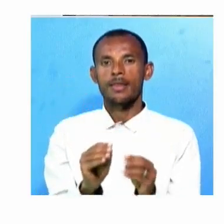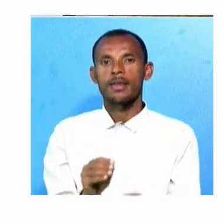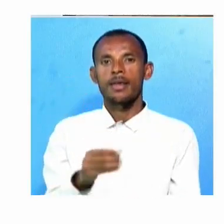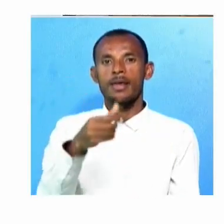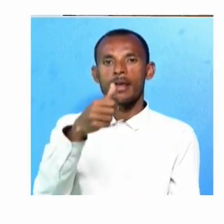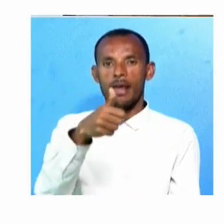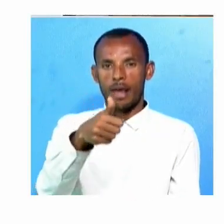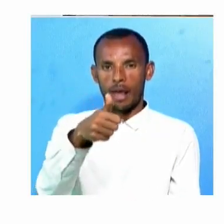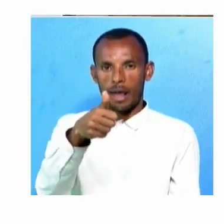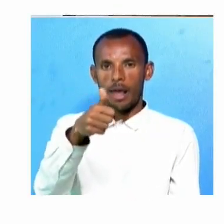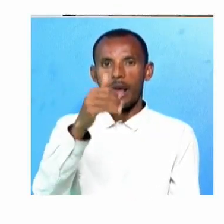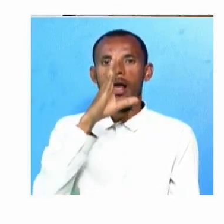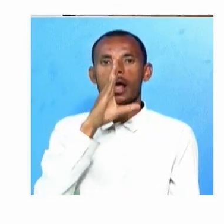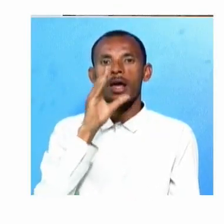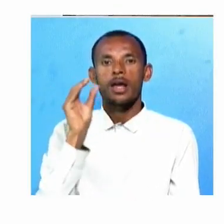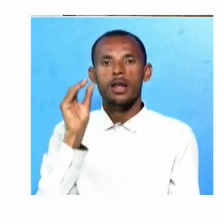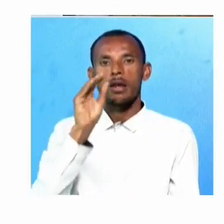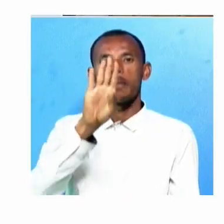A